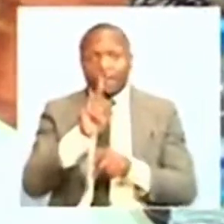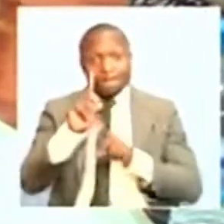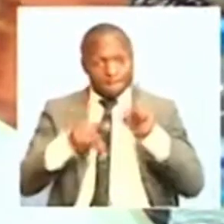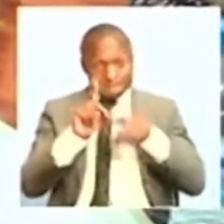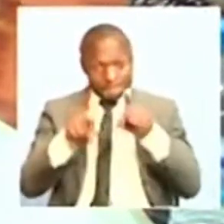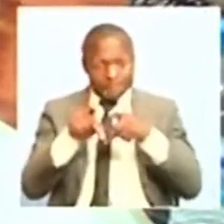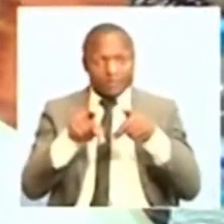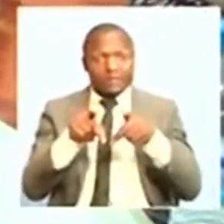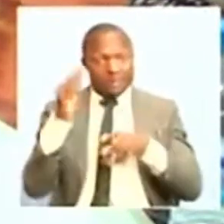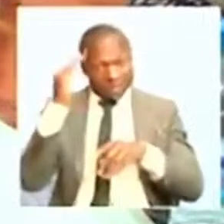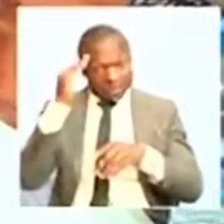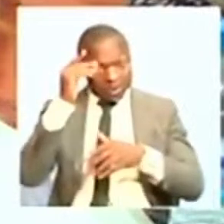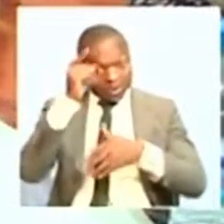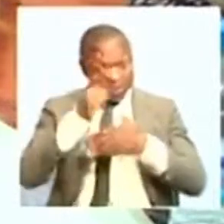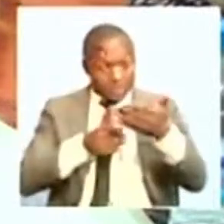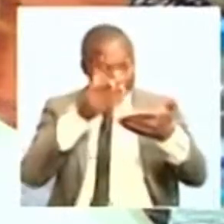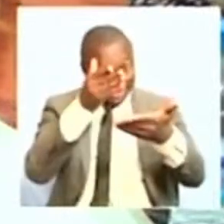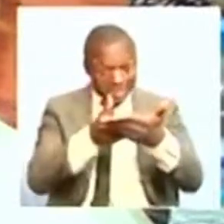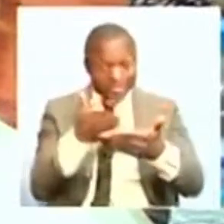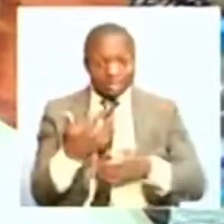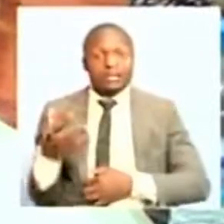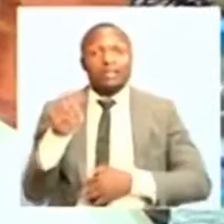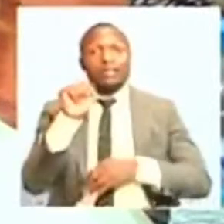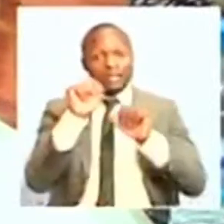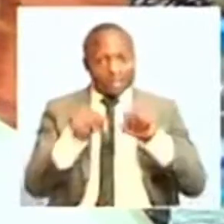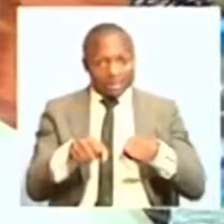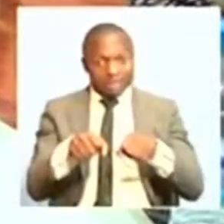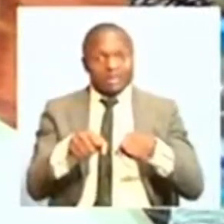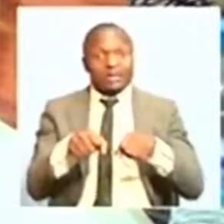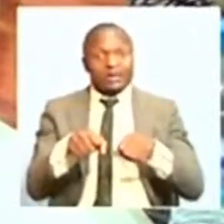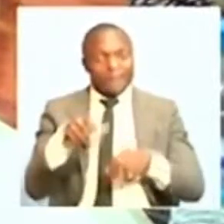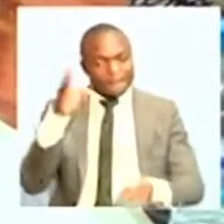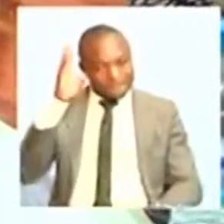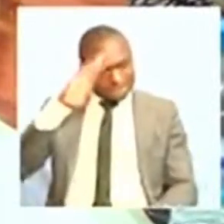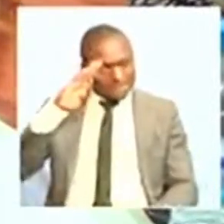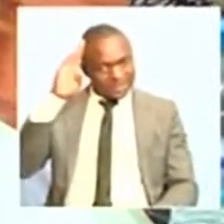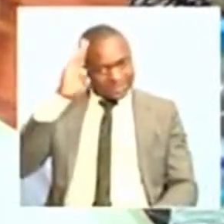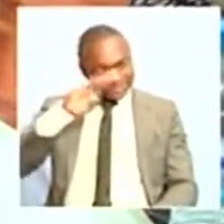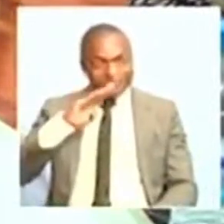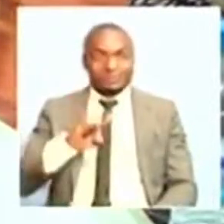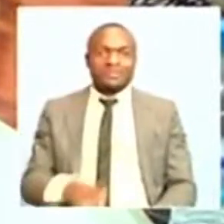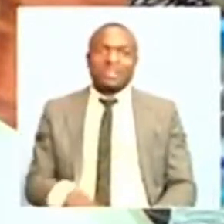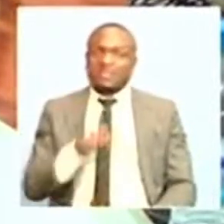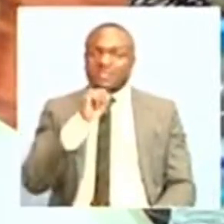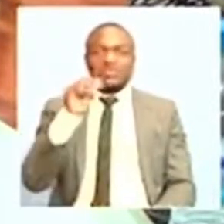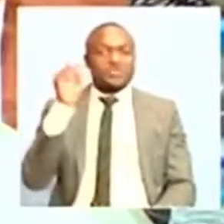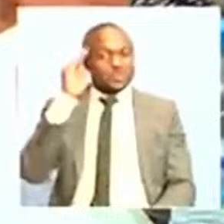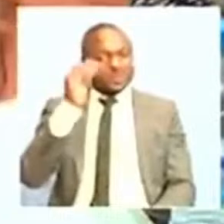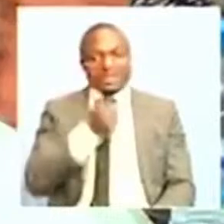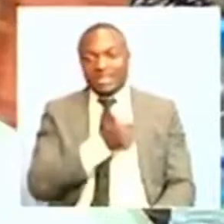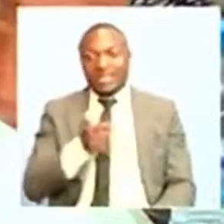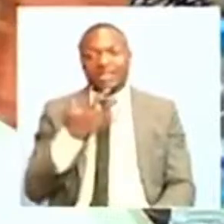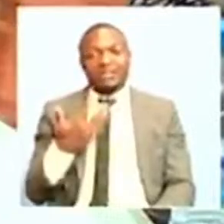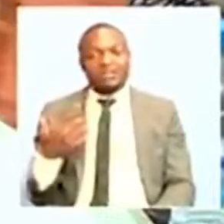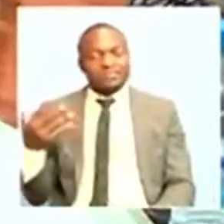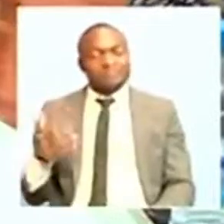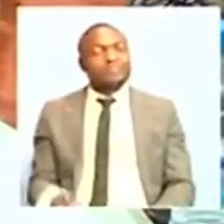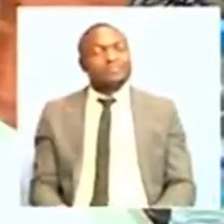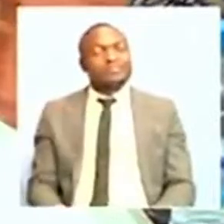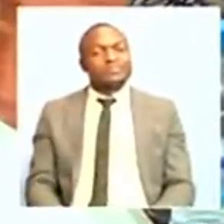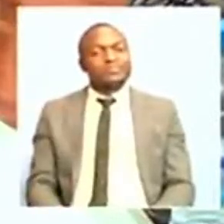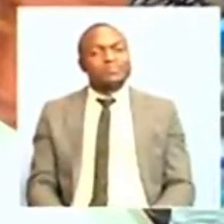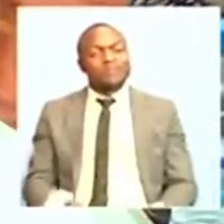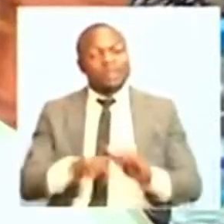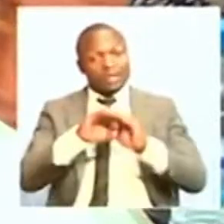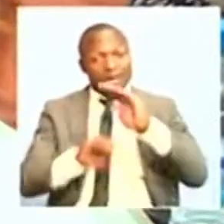people know what these things are. So let me pretend that I don't know anything.